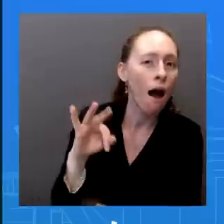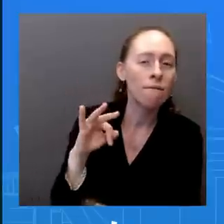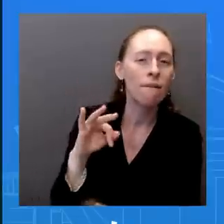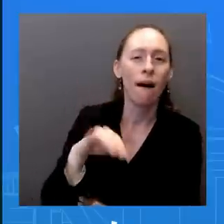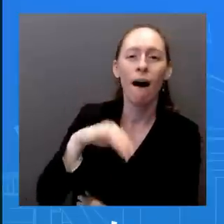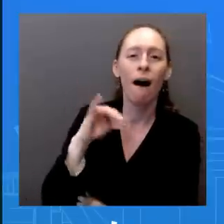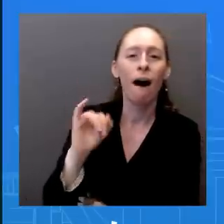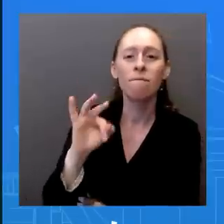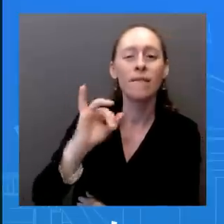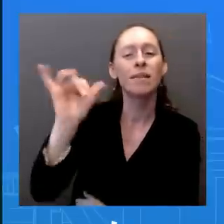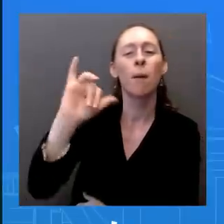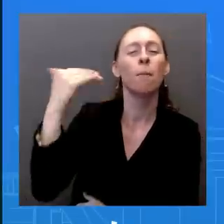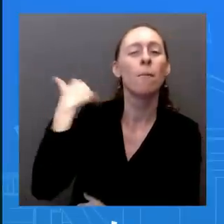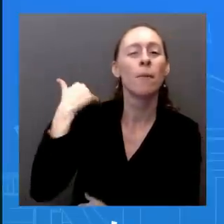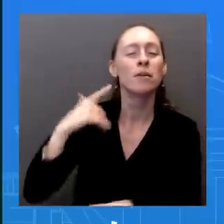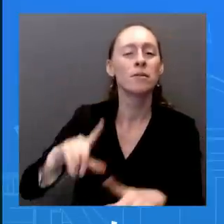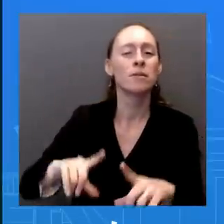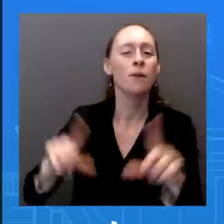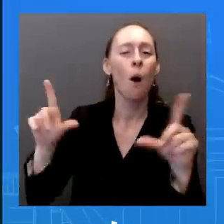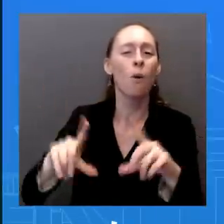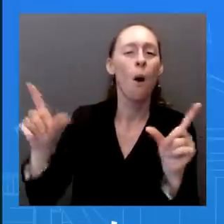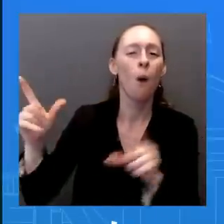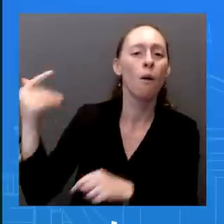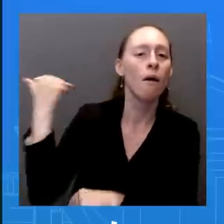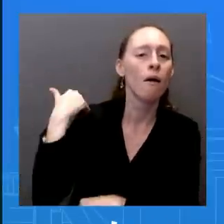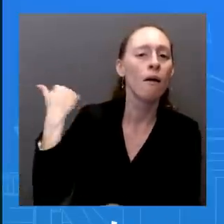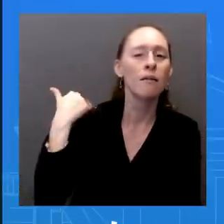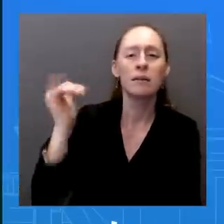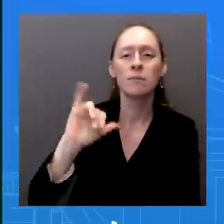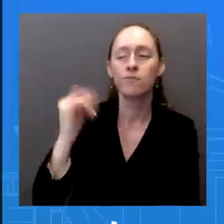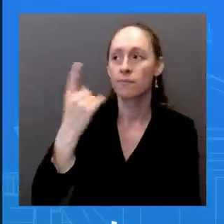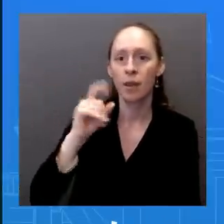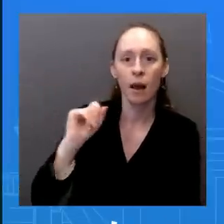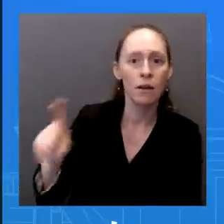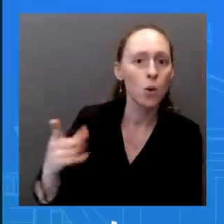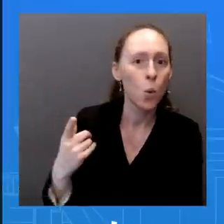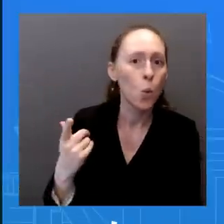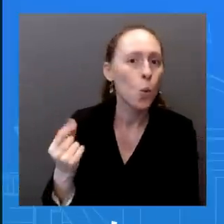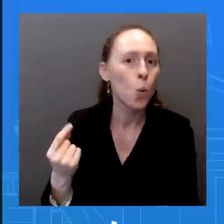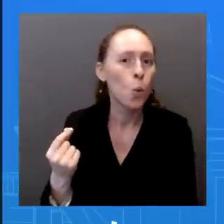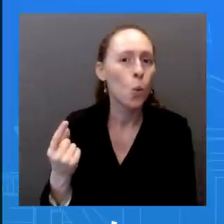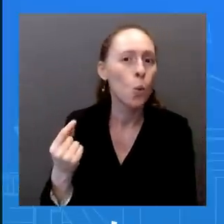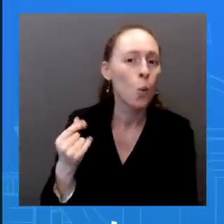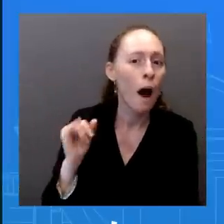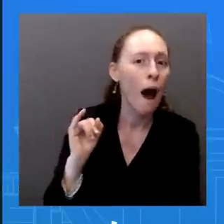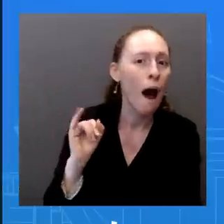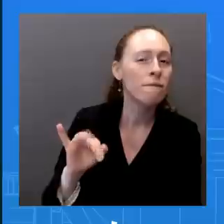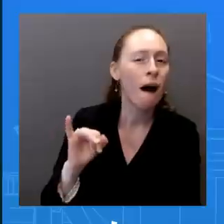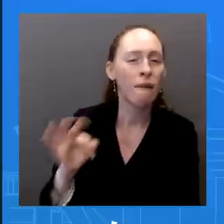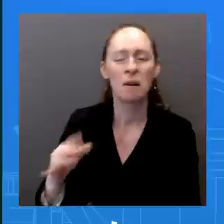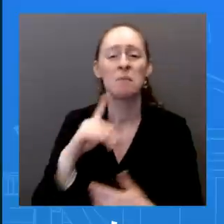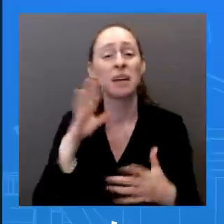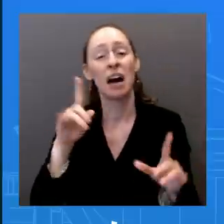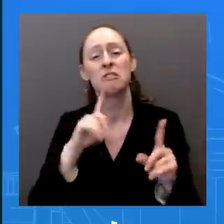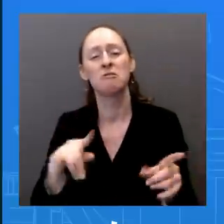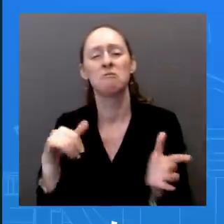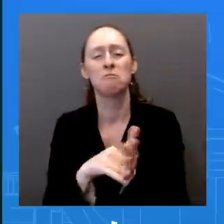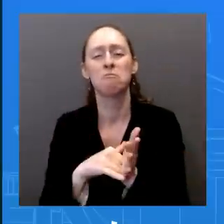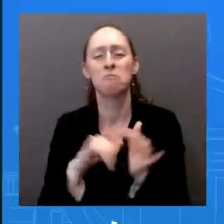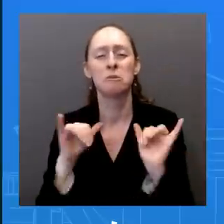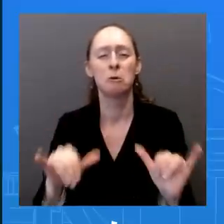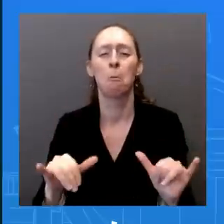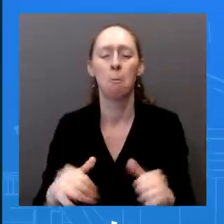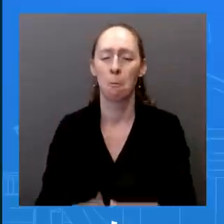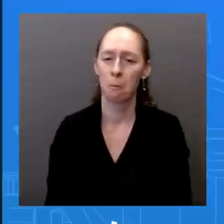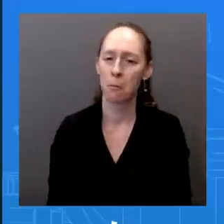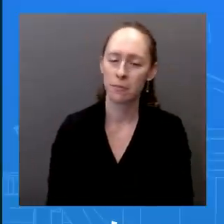gave a similar answer in Tokyo in May that he gave in the 60 Minutes interview. After that answer in Tokyo, someone